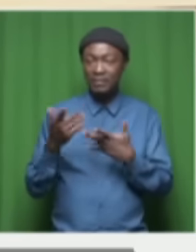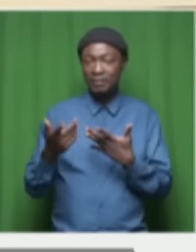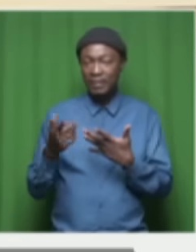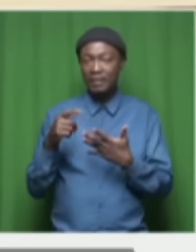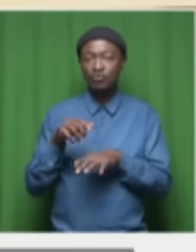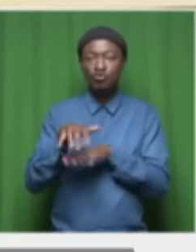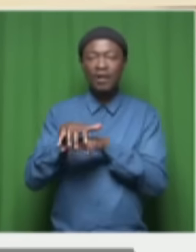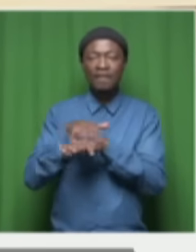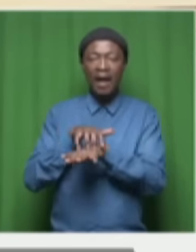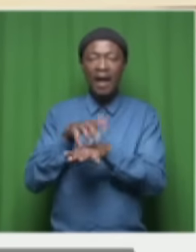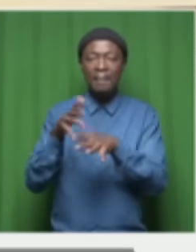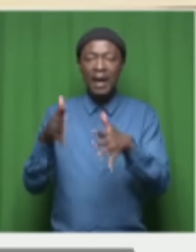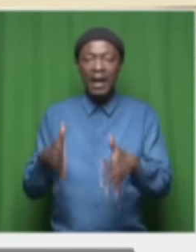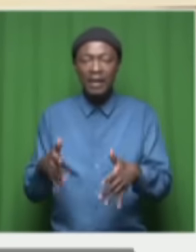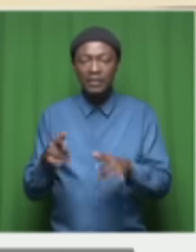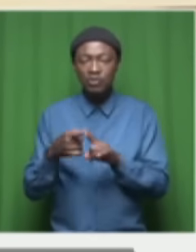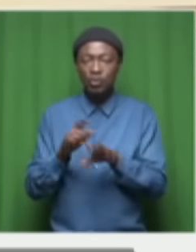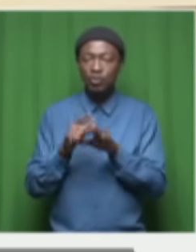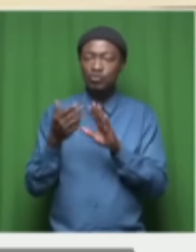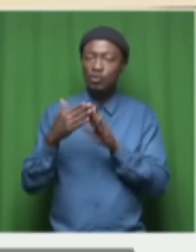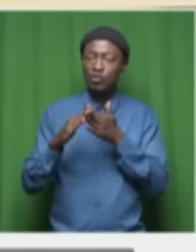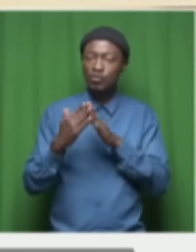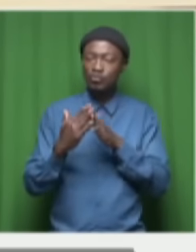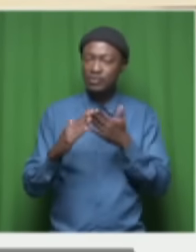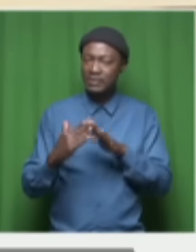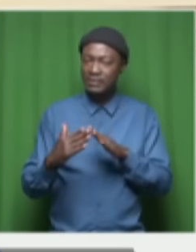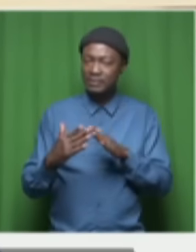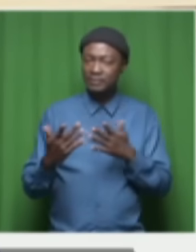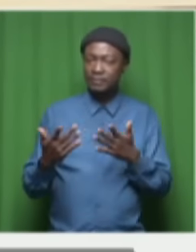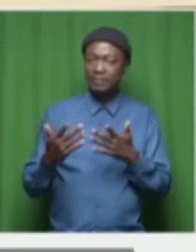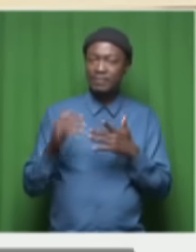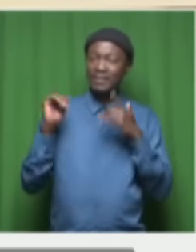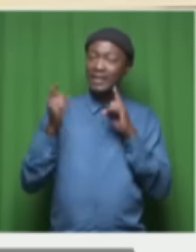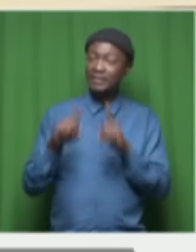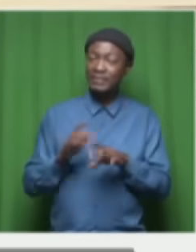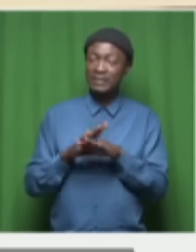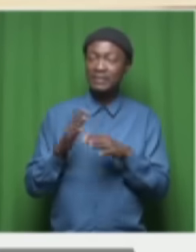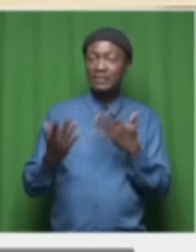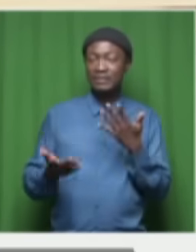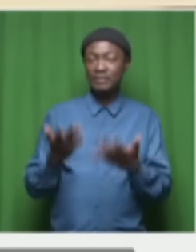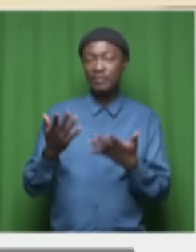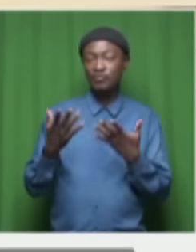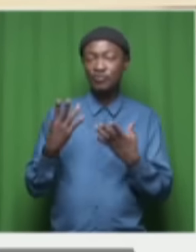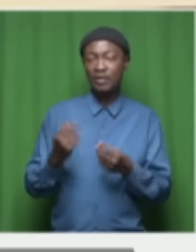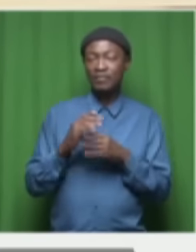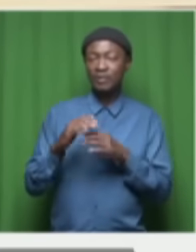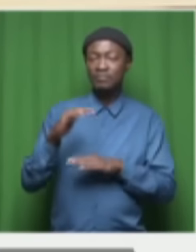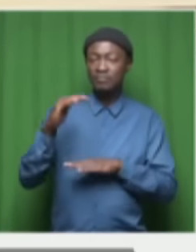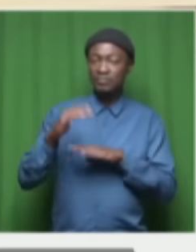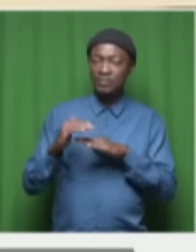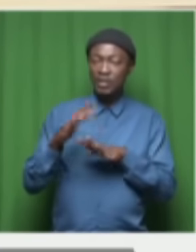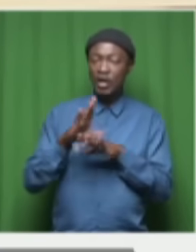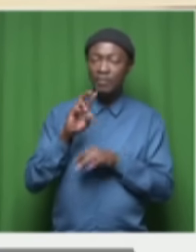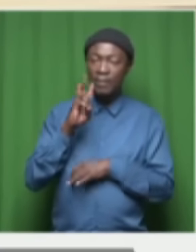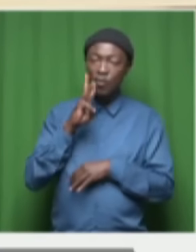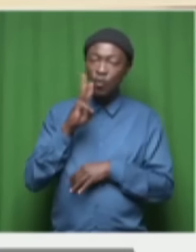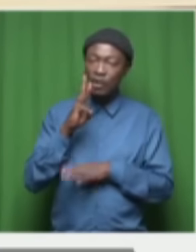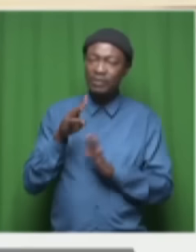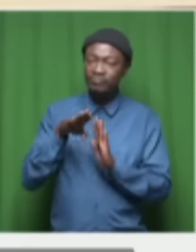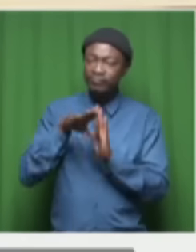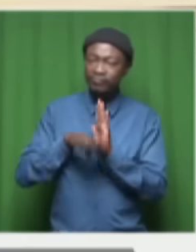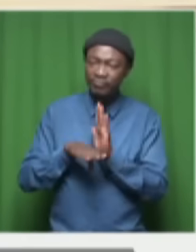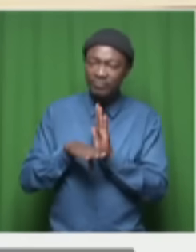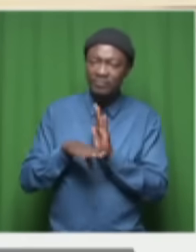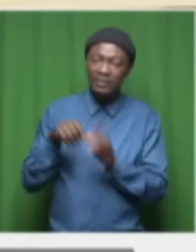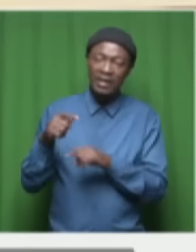farmers or also to the communities, especially where we have got a shortage or scarcity of water